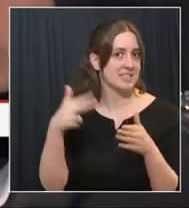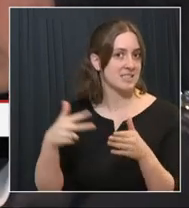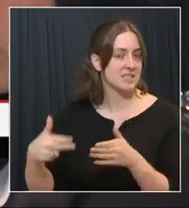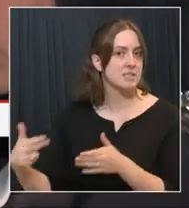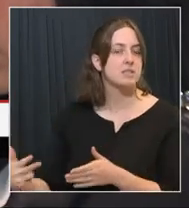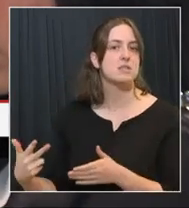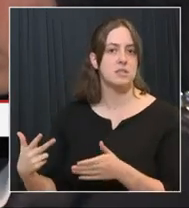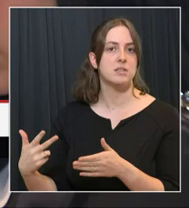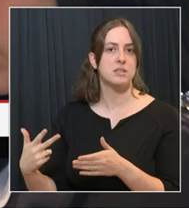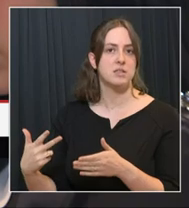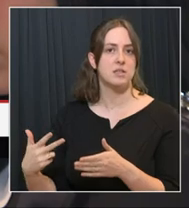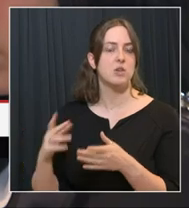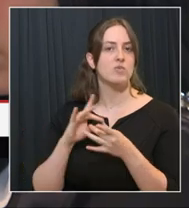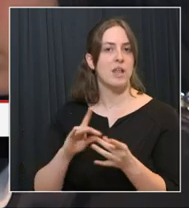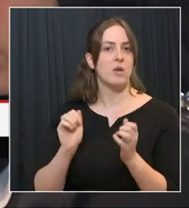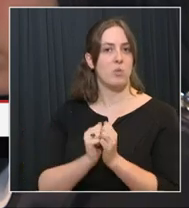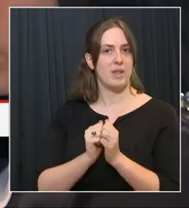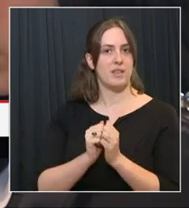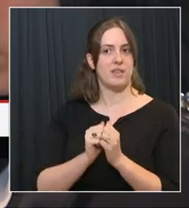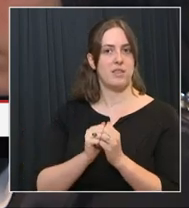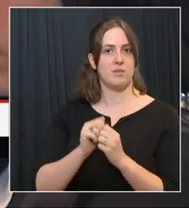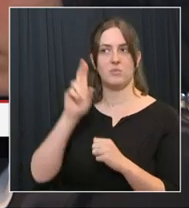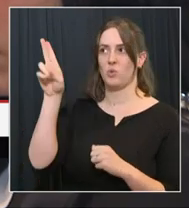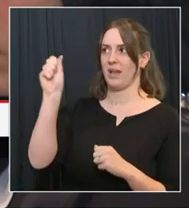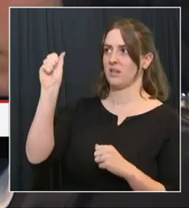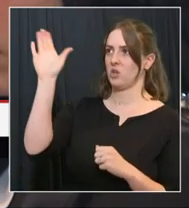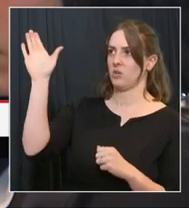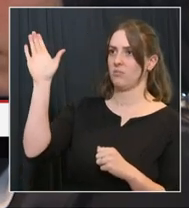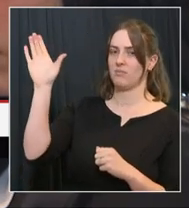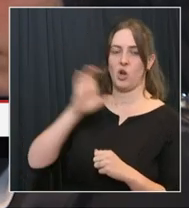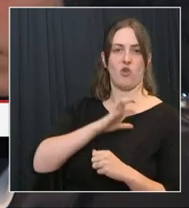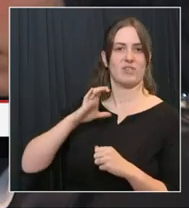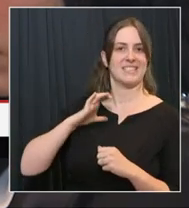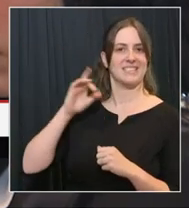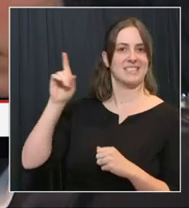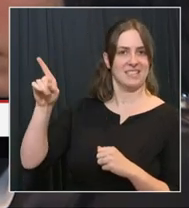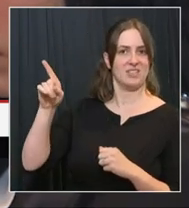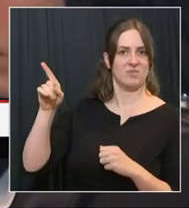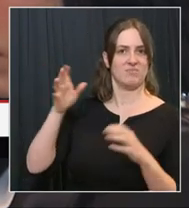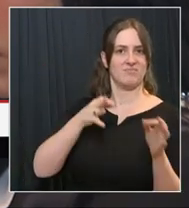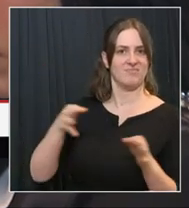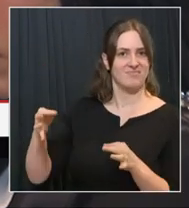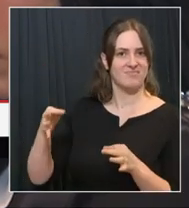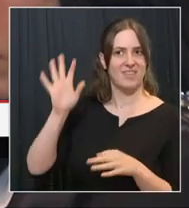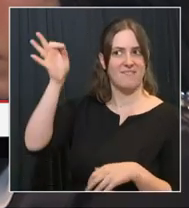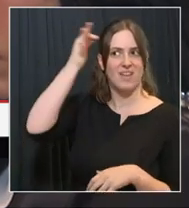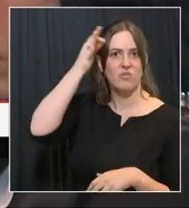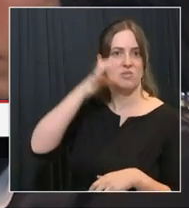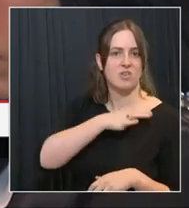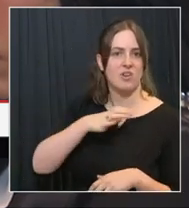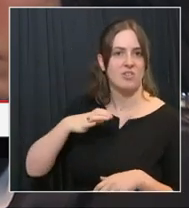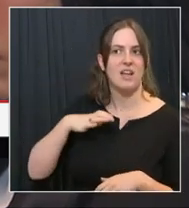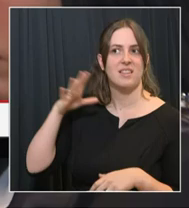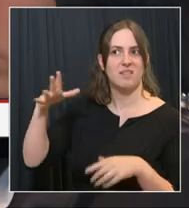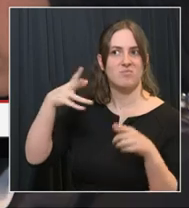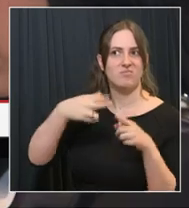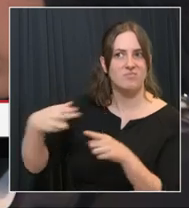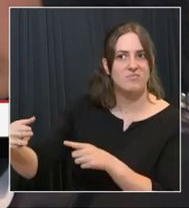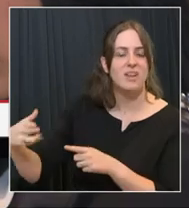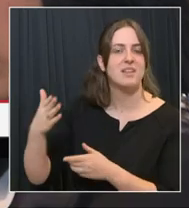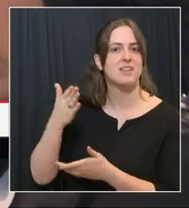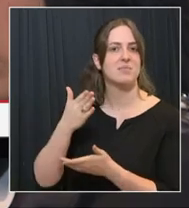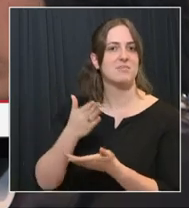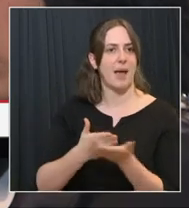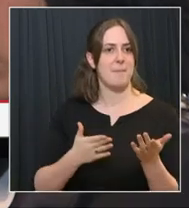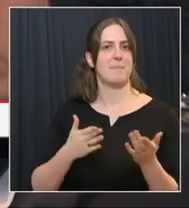due to the congressional imposition and so forth, but they're concerned that some of the community-based grants, some of which come out of